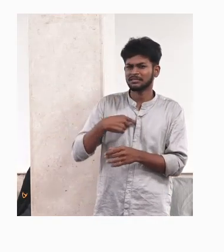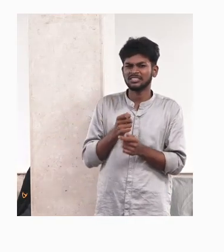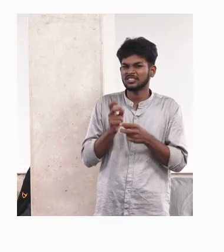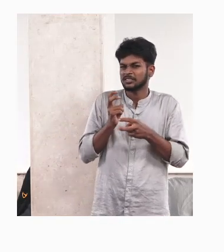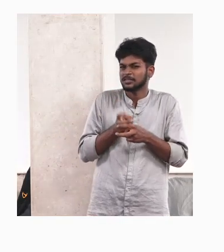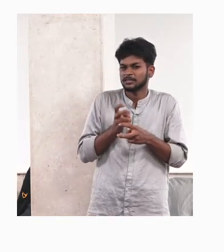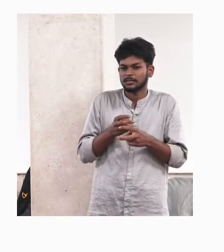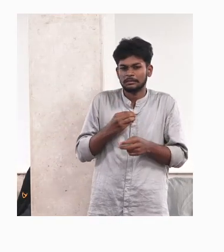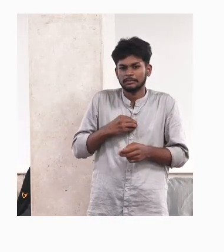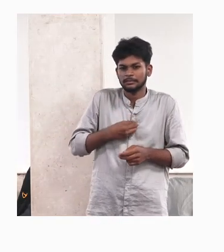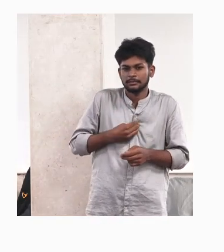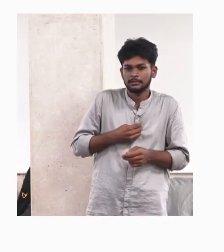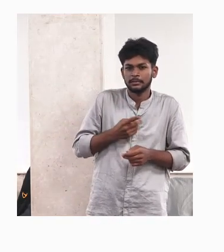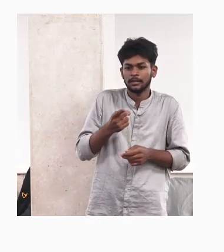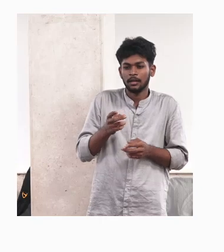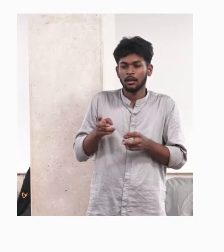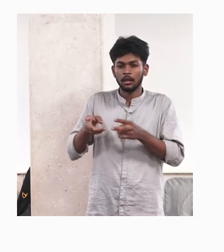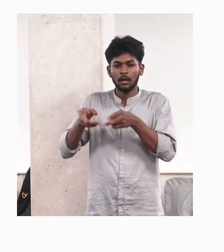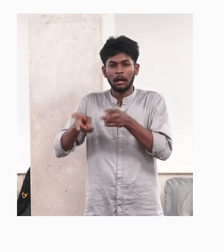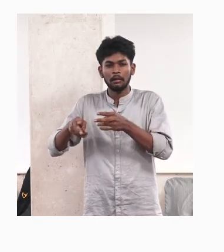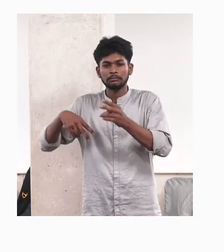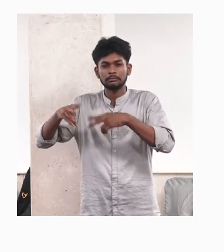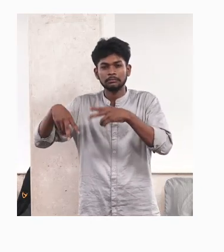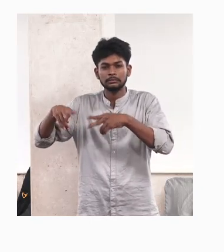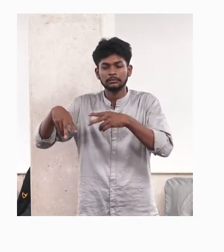to tolerate this uncertainty,